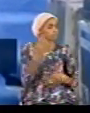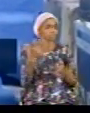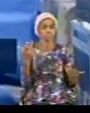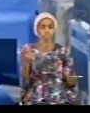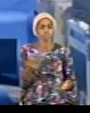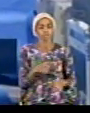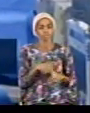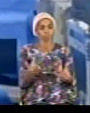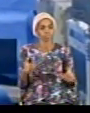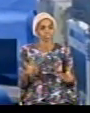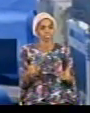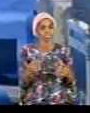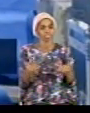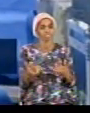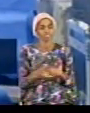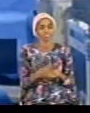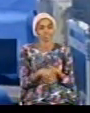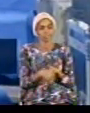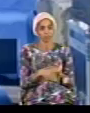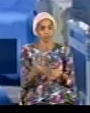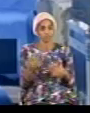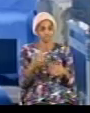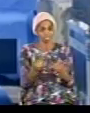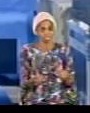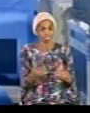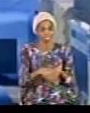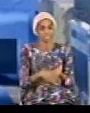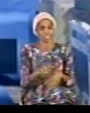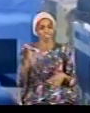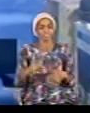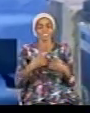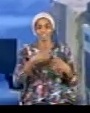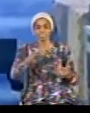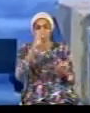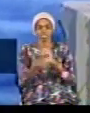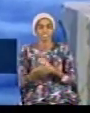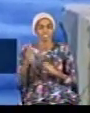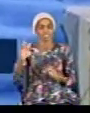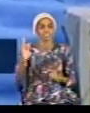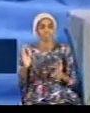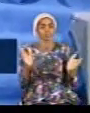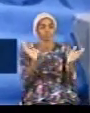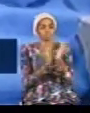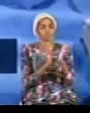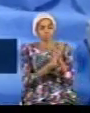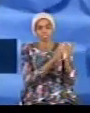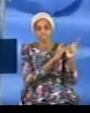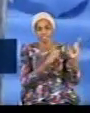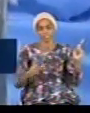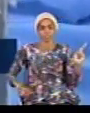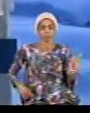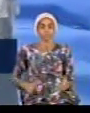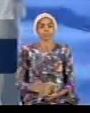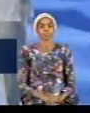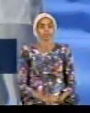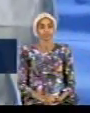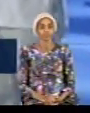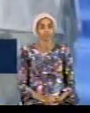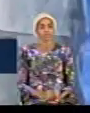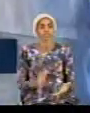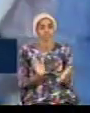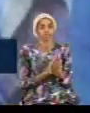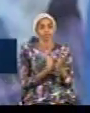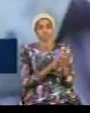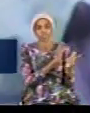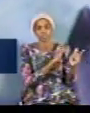God has changed her testimony. She will tell us now. Praise the Lord. Praise the living